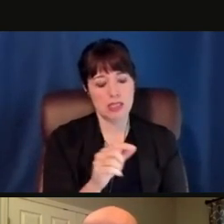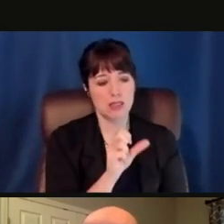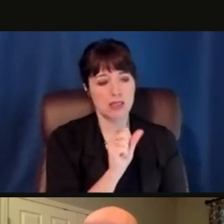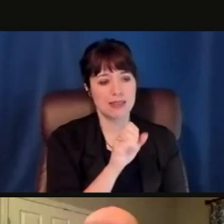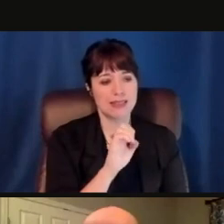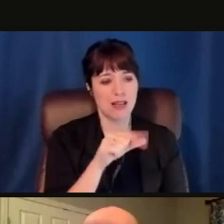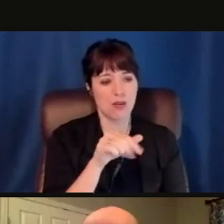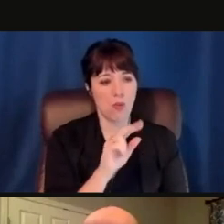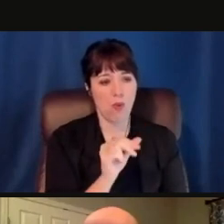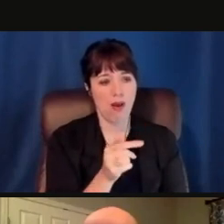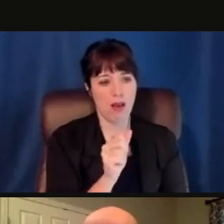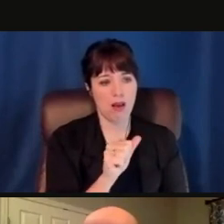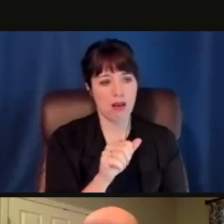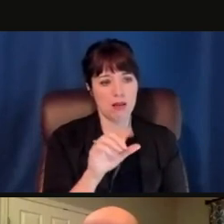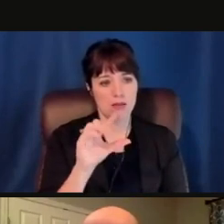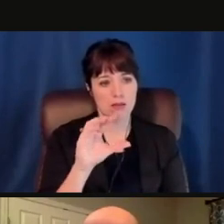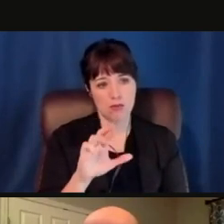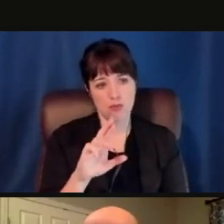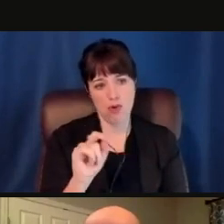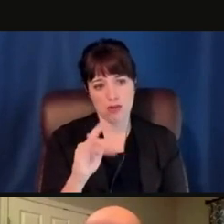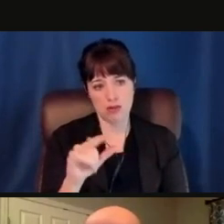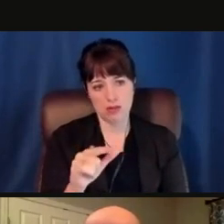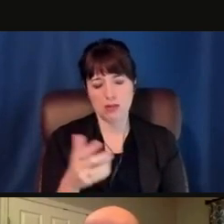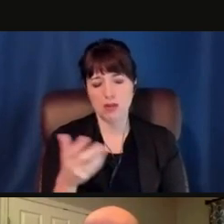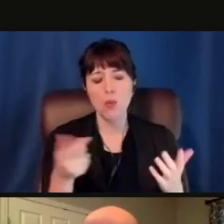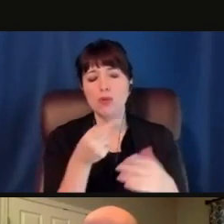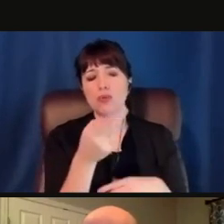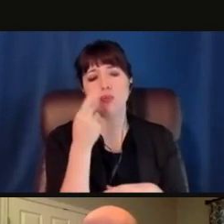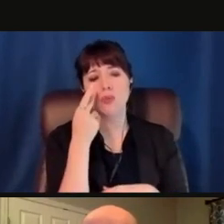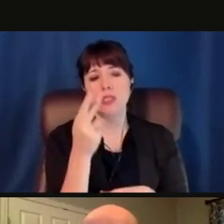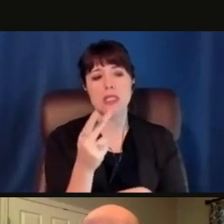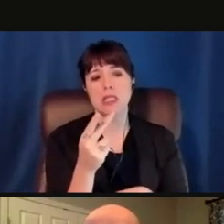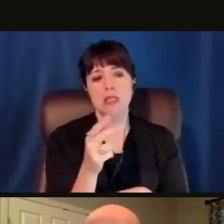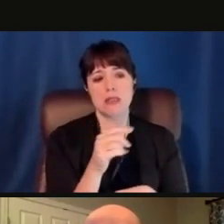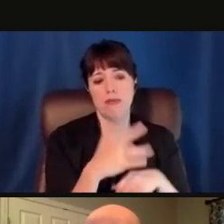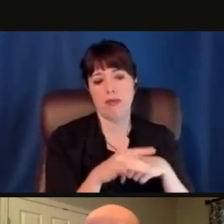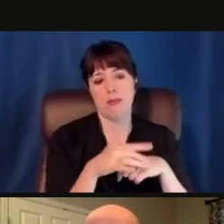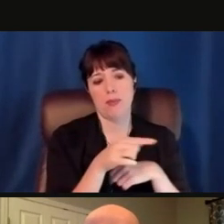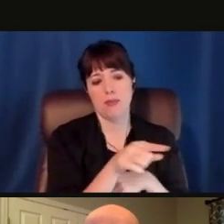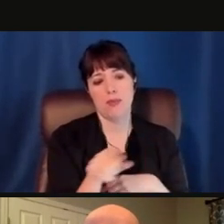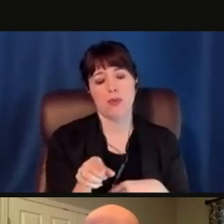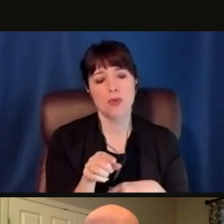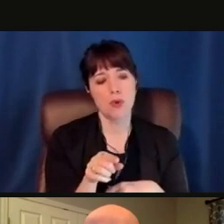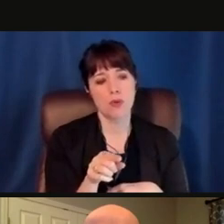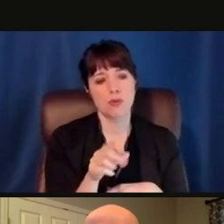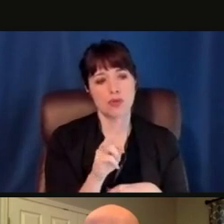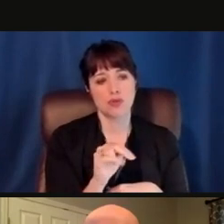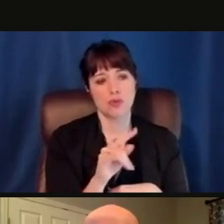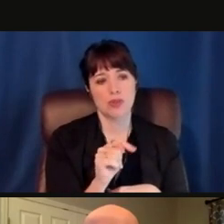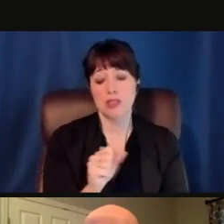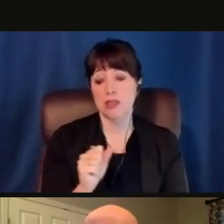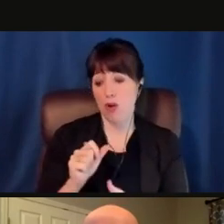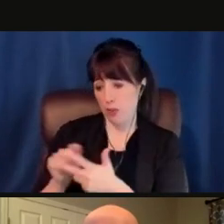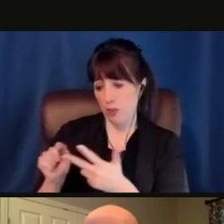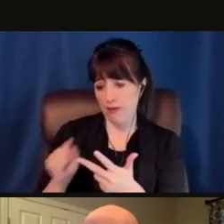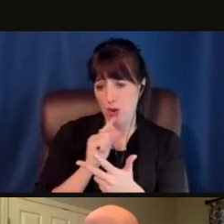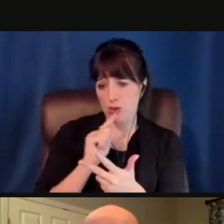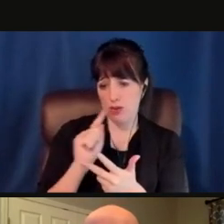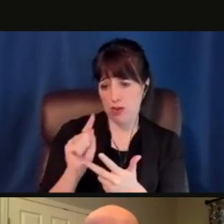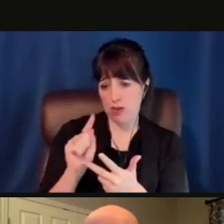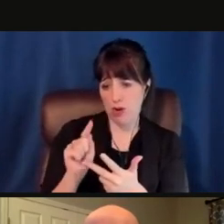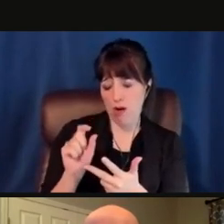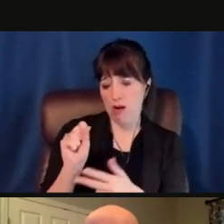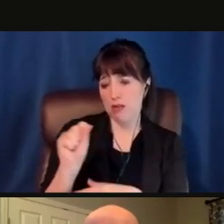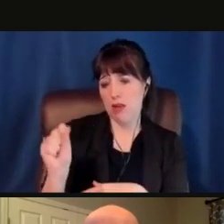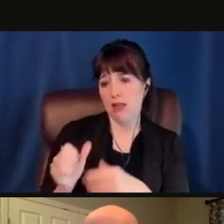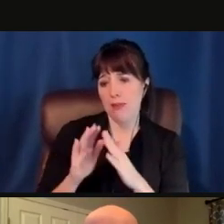What do you see as the capacity availability in those kinds of units? All three of those are Salem Housing Authority